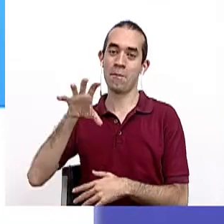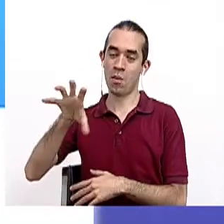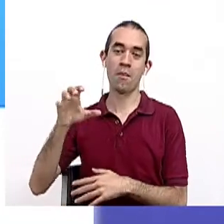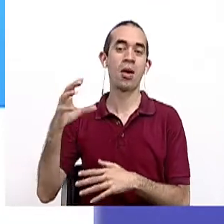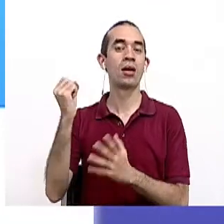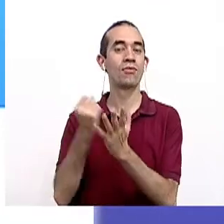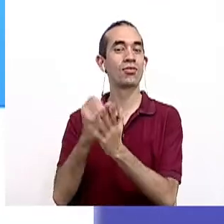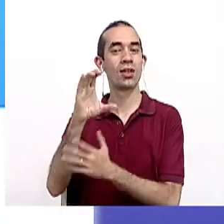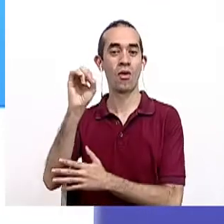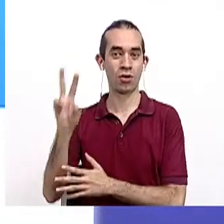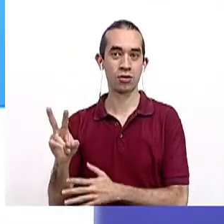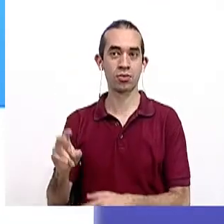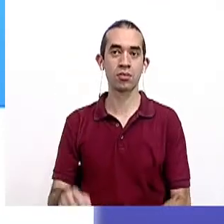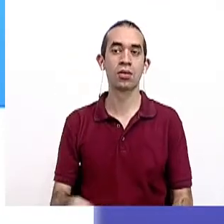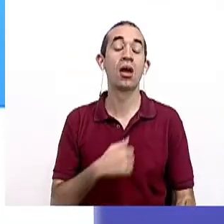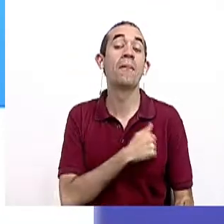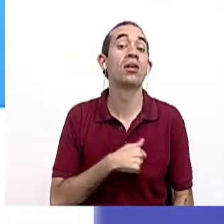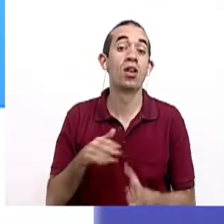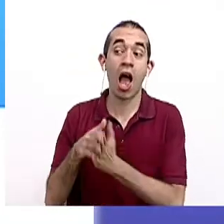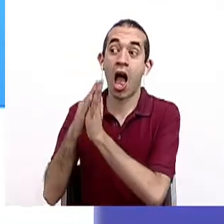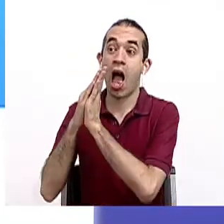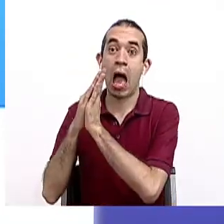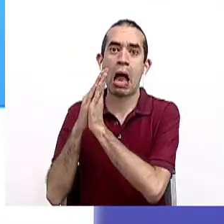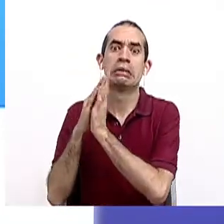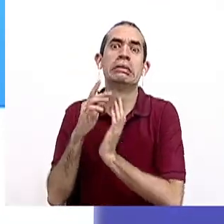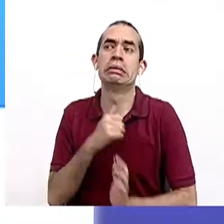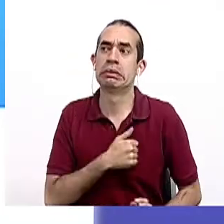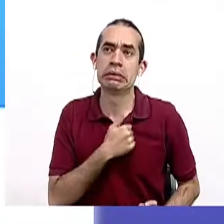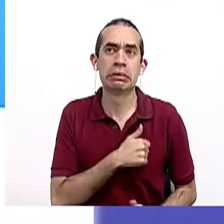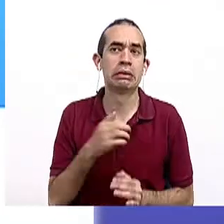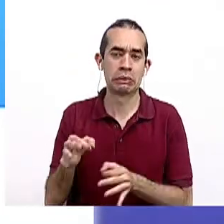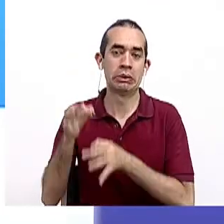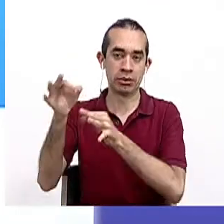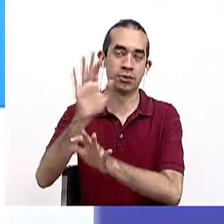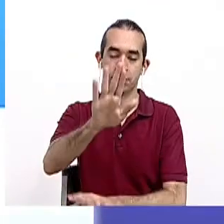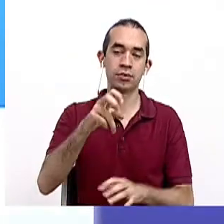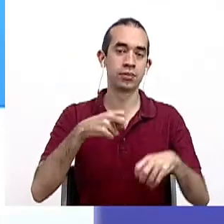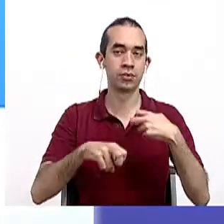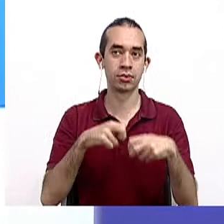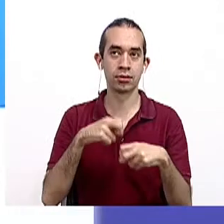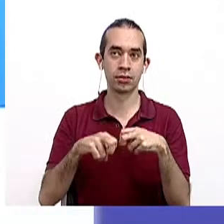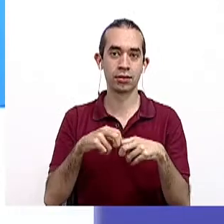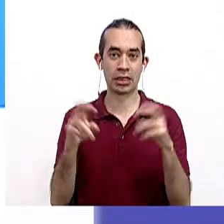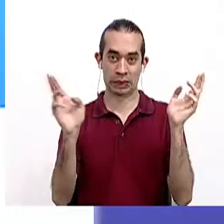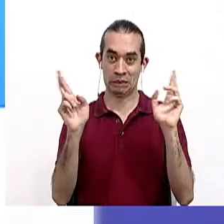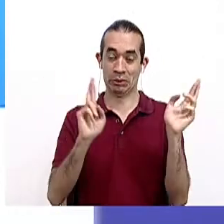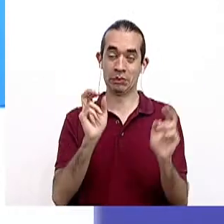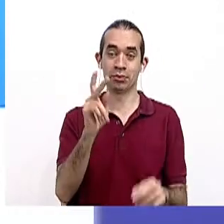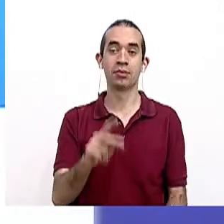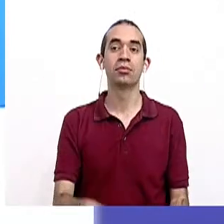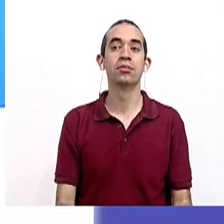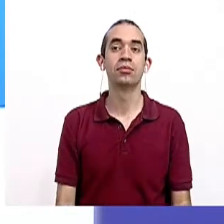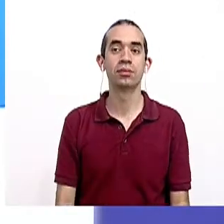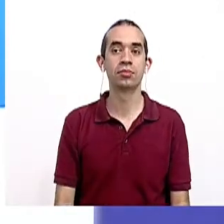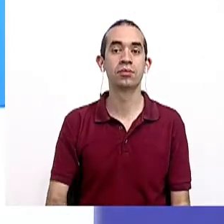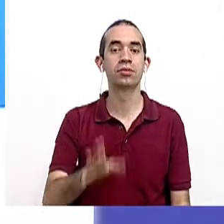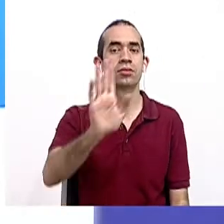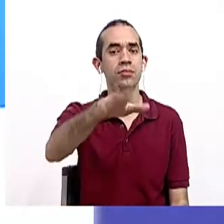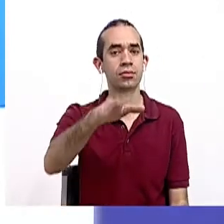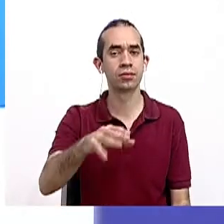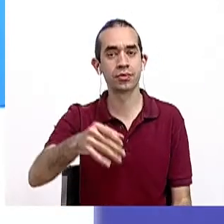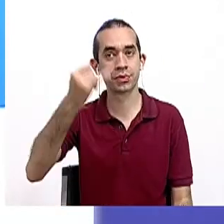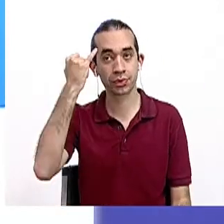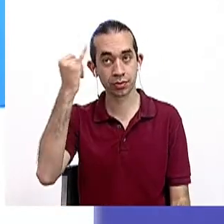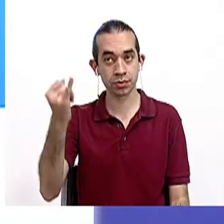Sorry, I was going to eat this sandwich, but I will leave it for later. No problem. In the break, right? Okay, so you have an